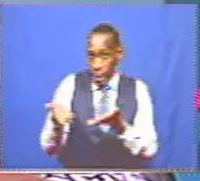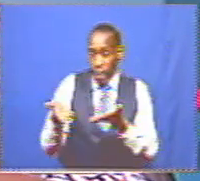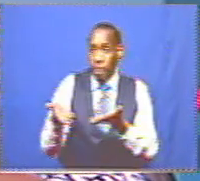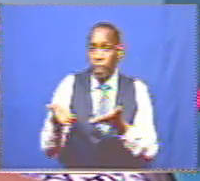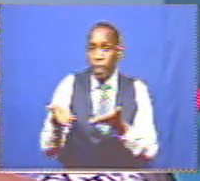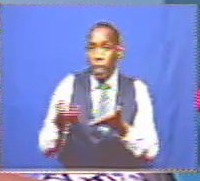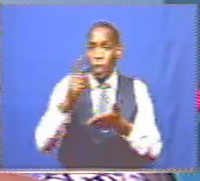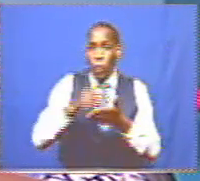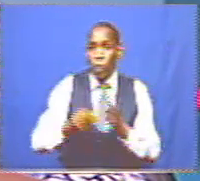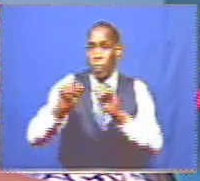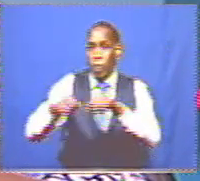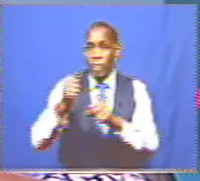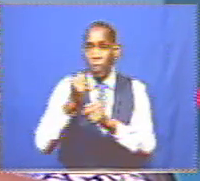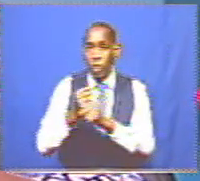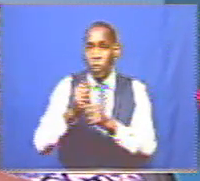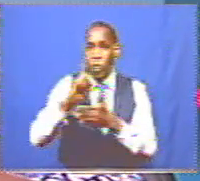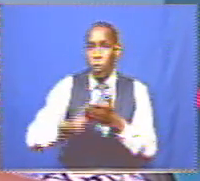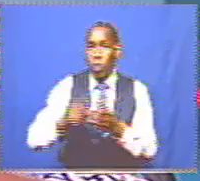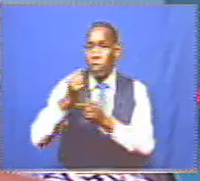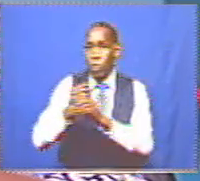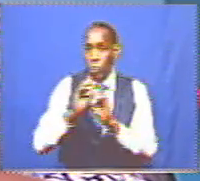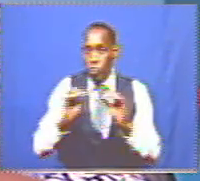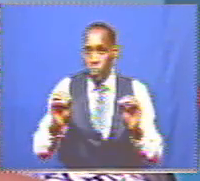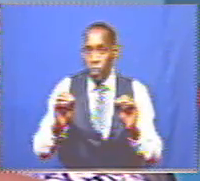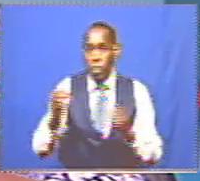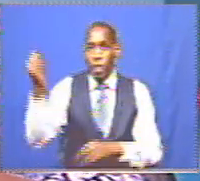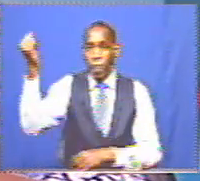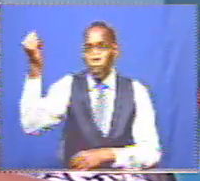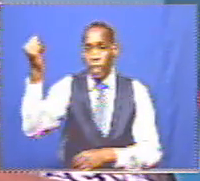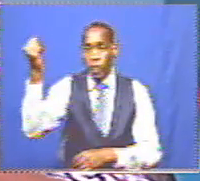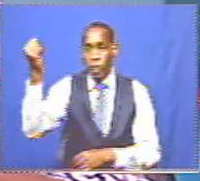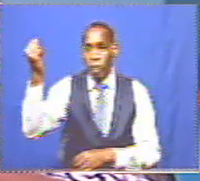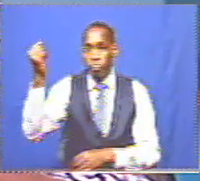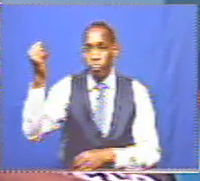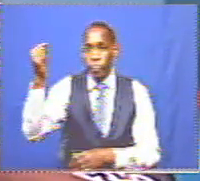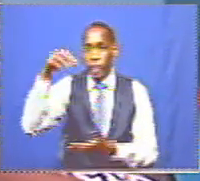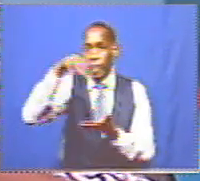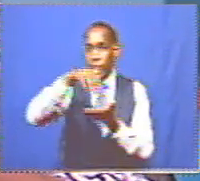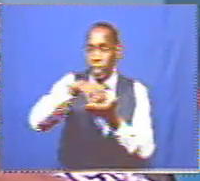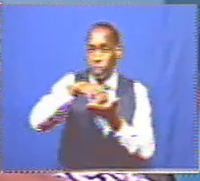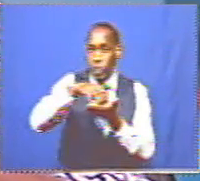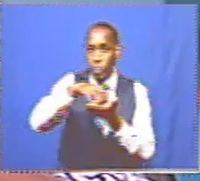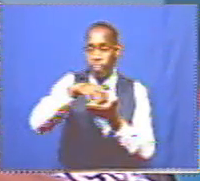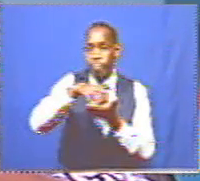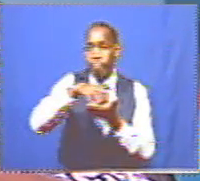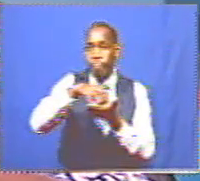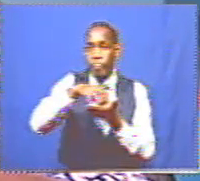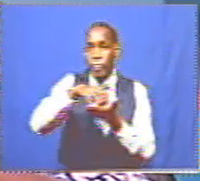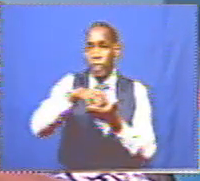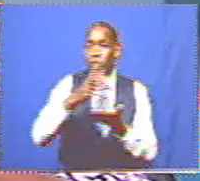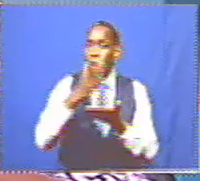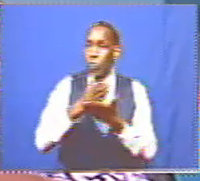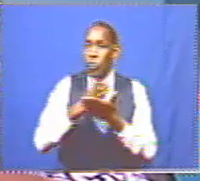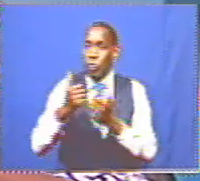you can and cannot do within the political sphere. It came as quite a